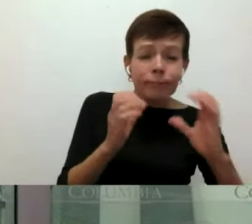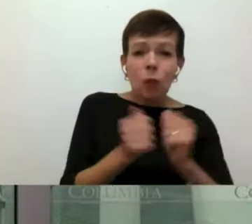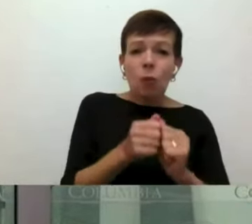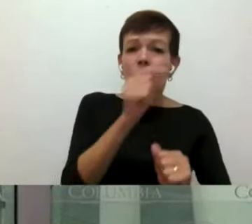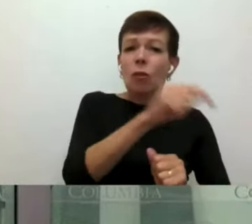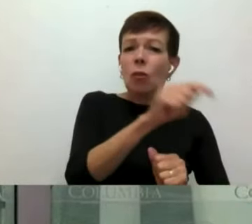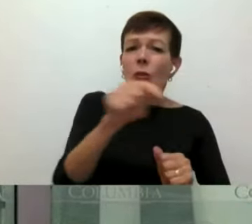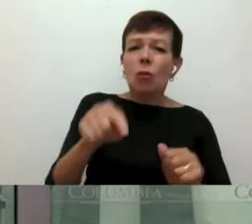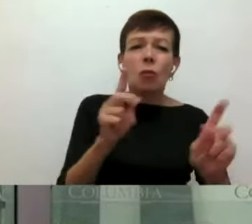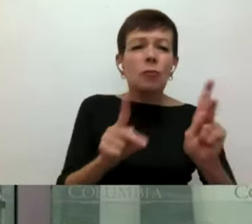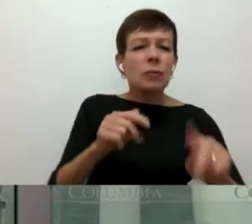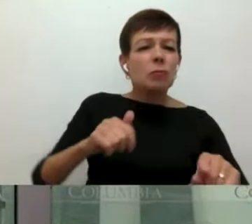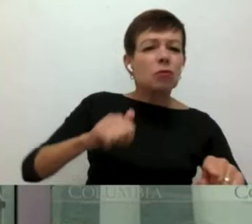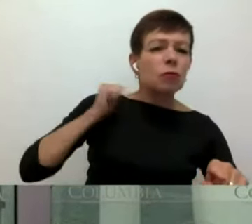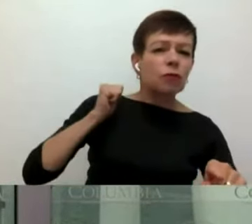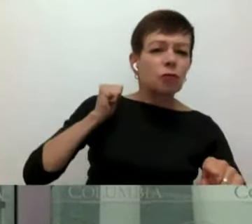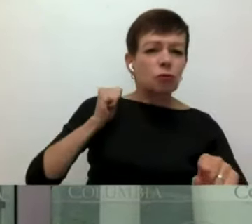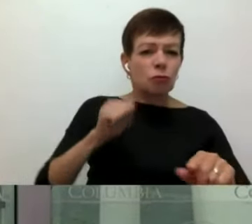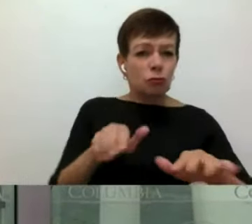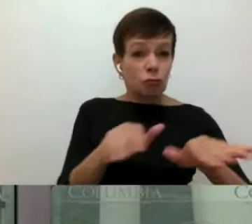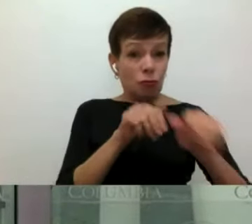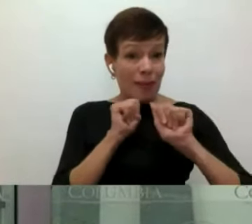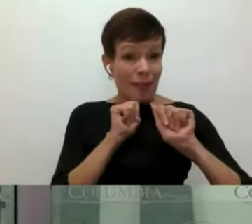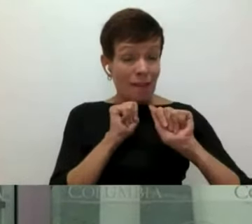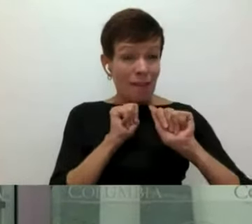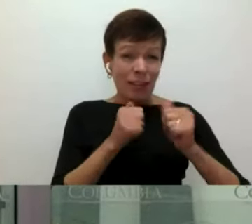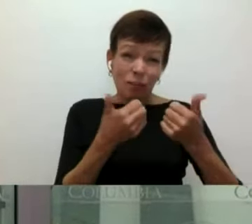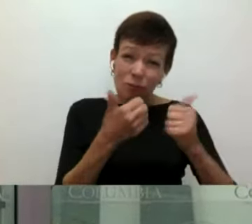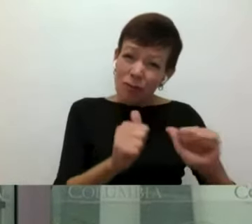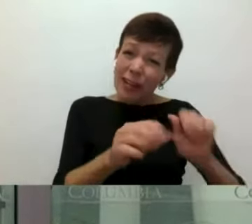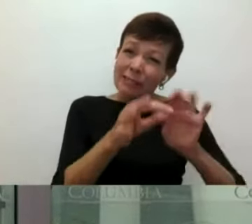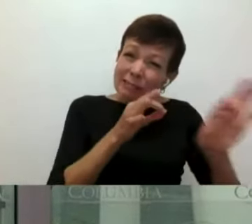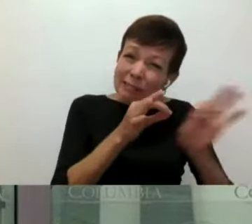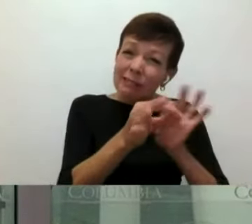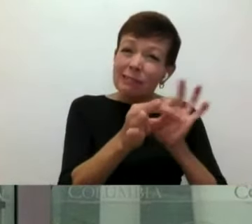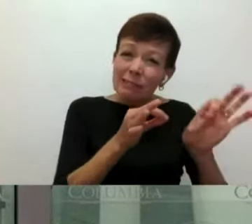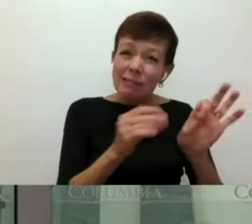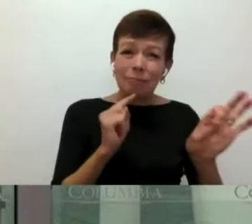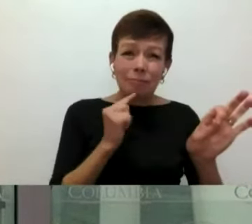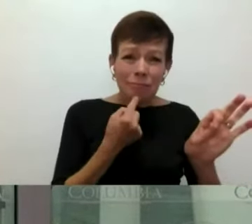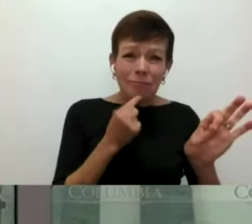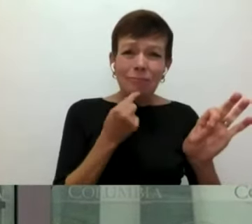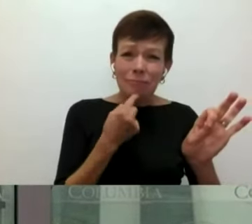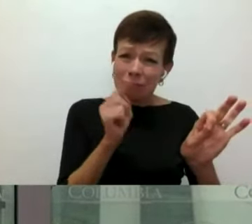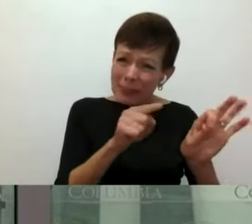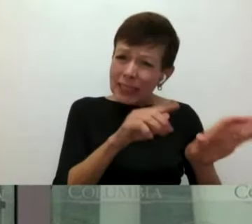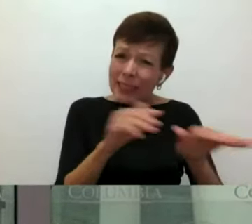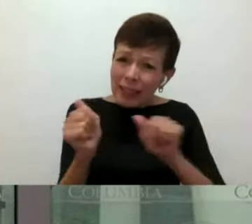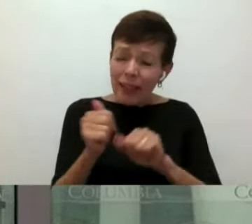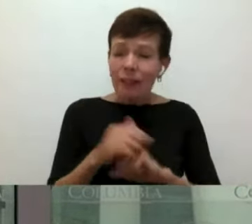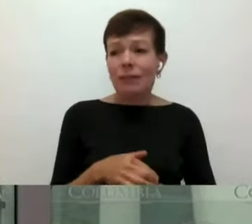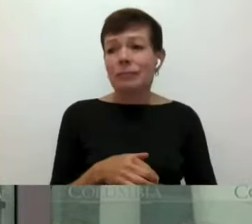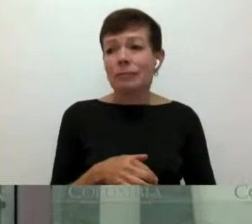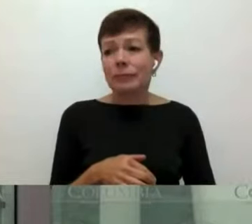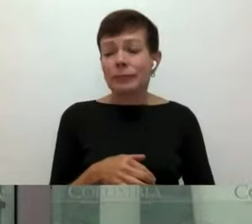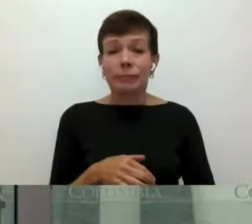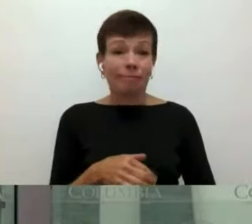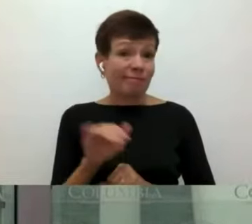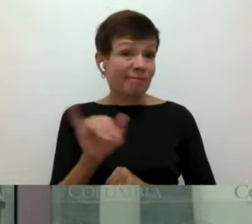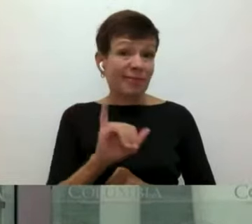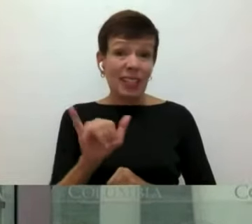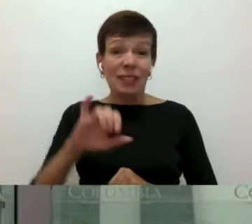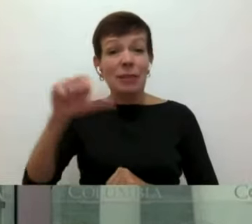dialogue with those behind the lines who are refusing to leave, to try to create an understanding of the seriousness of the